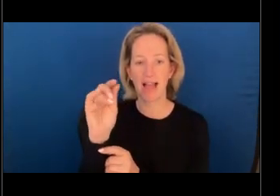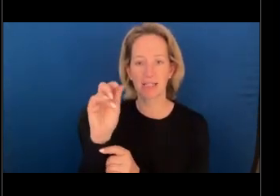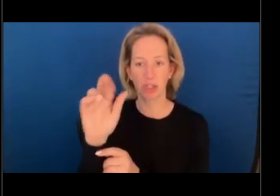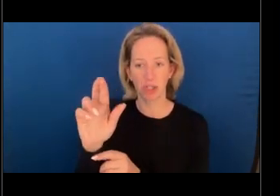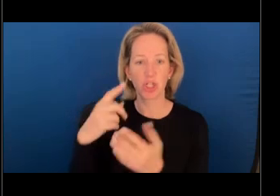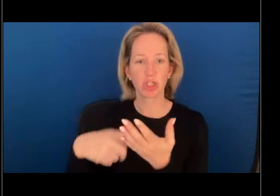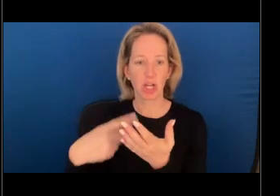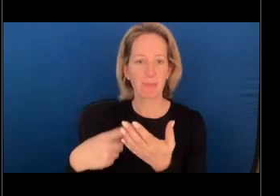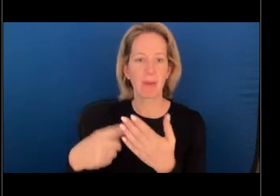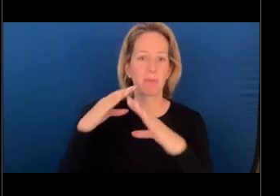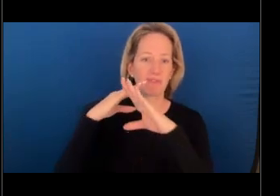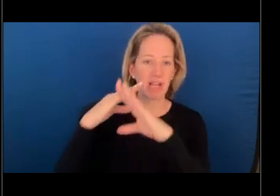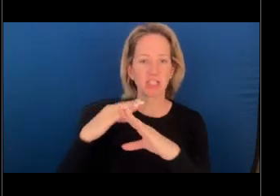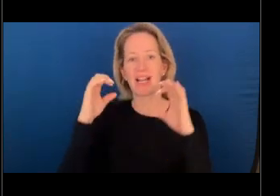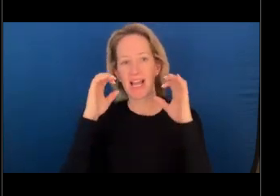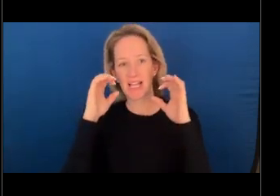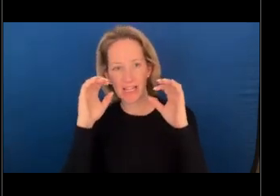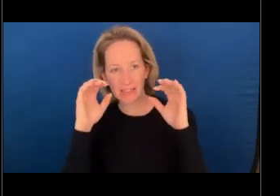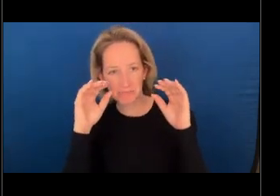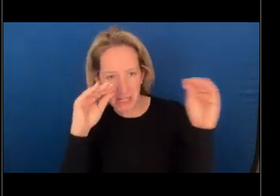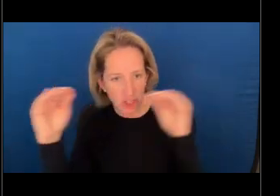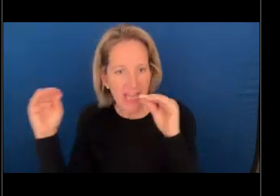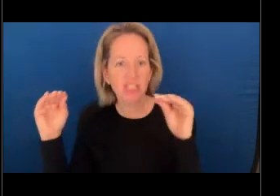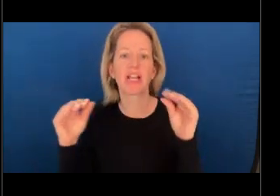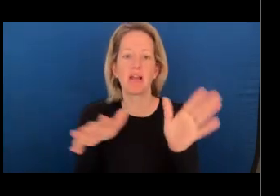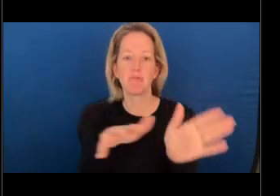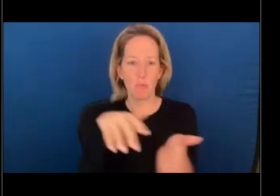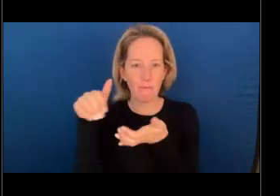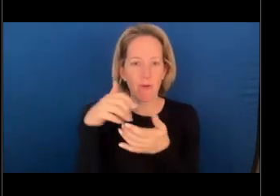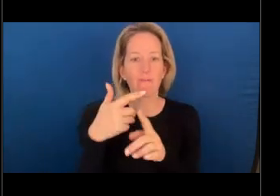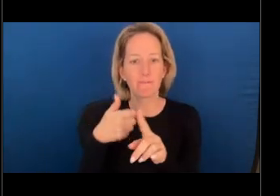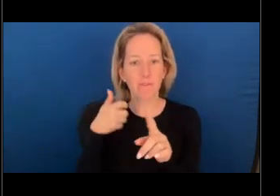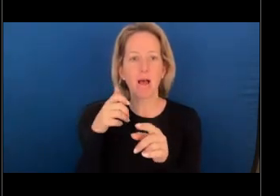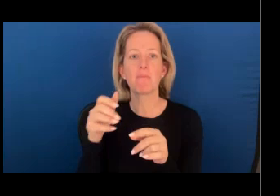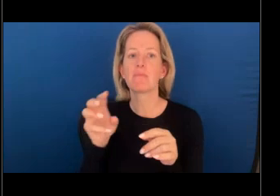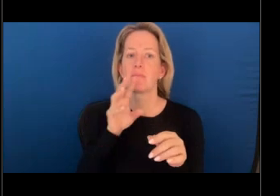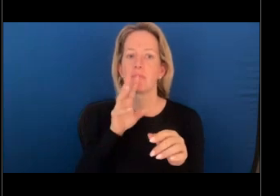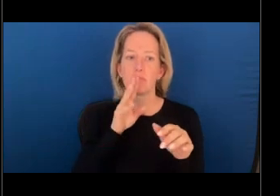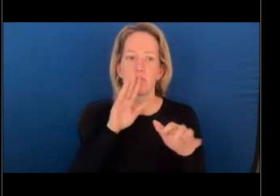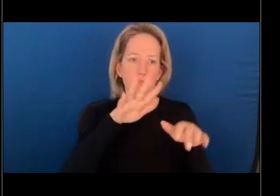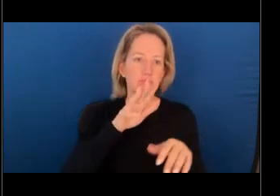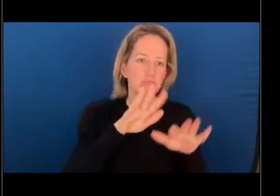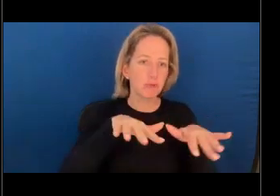and removal of marine debris from underwater cultural heritage.